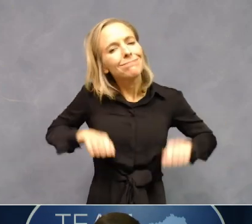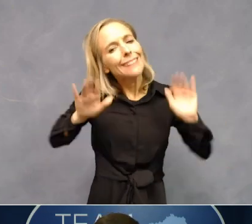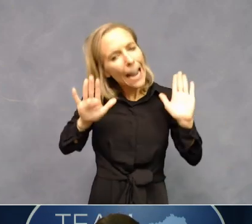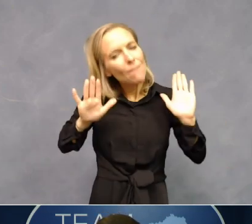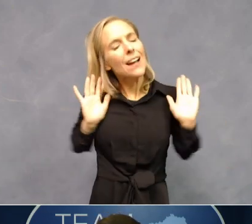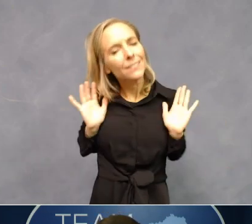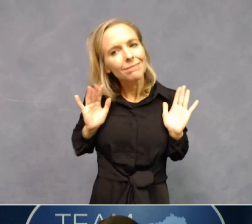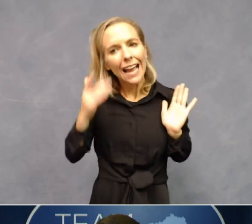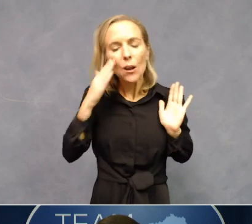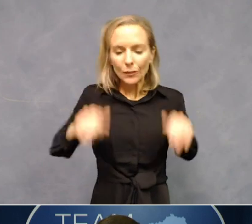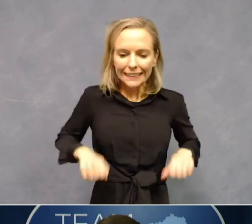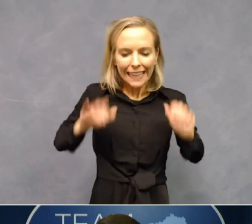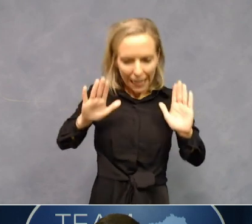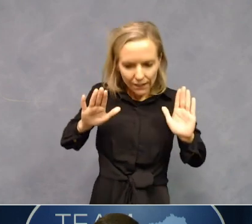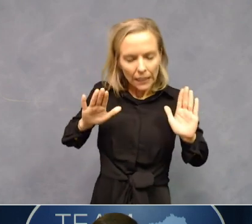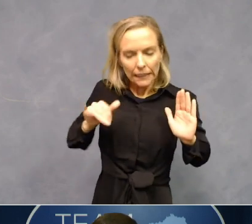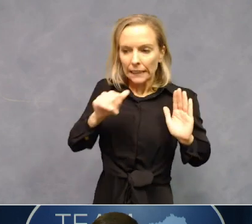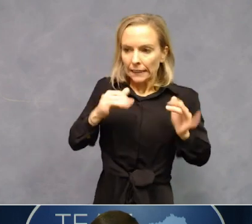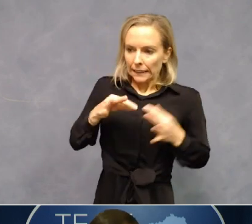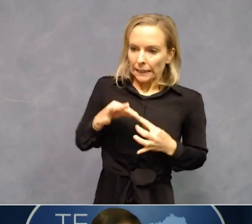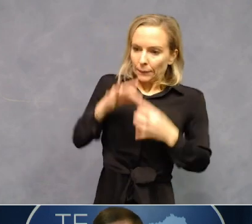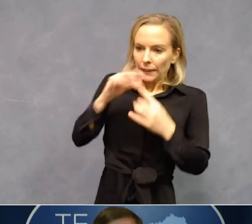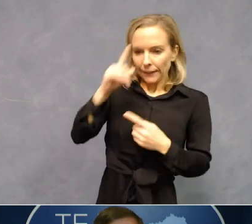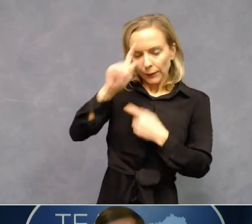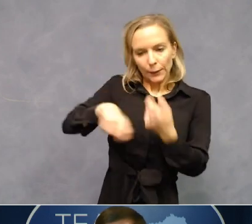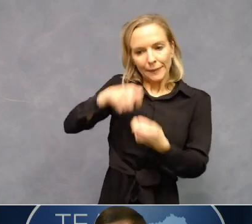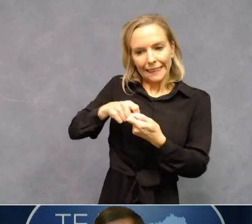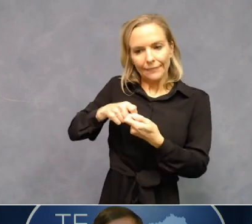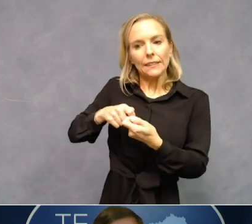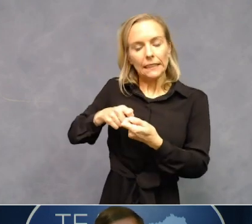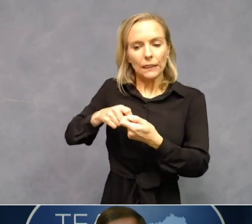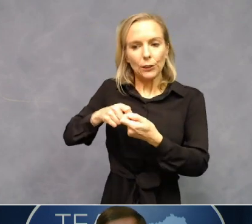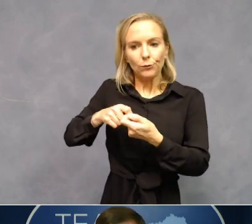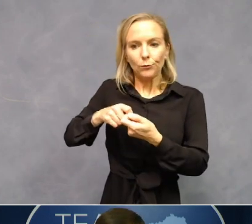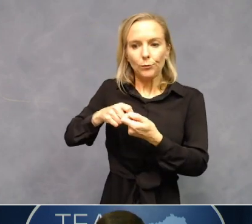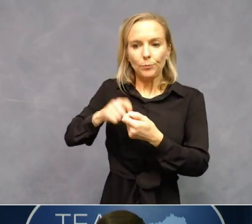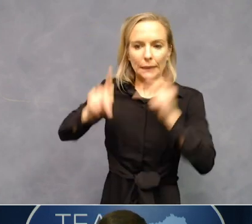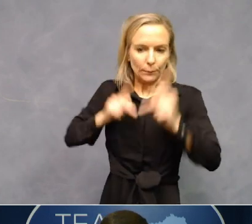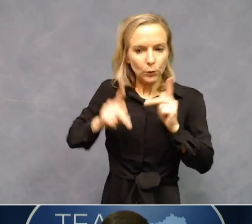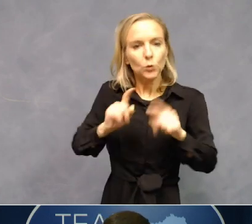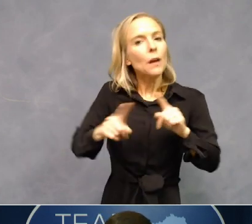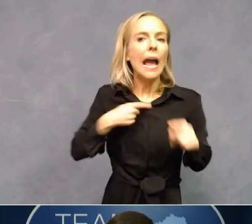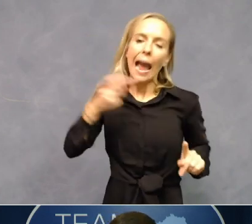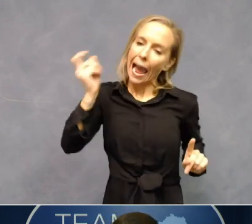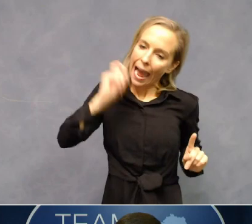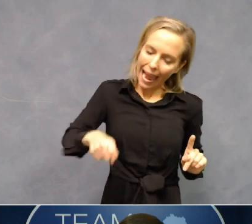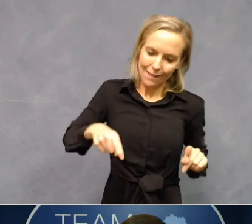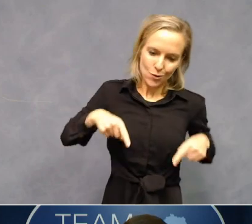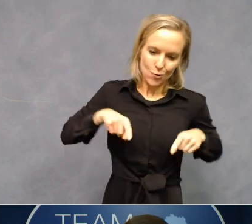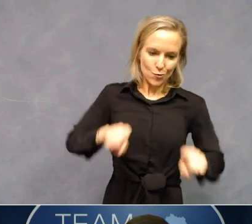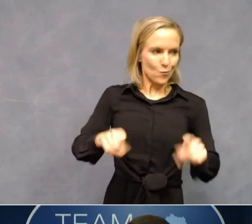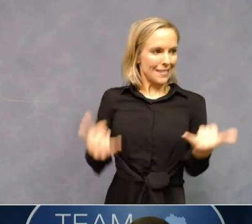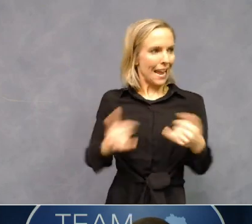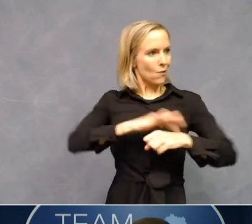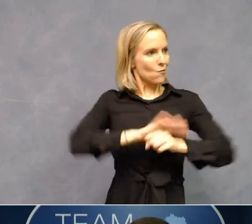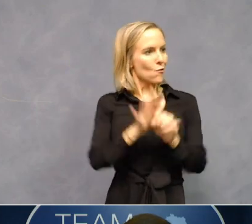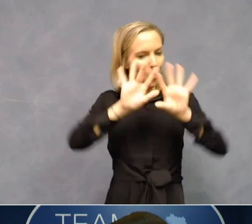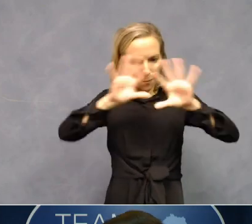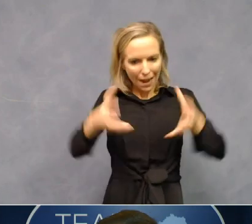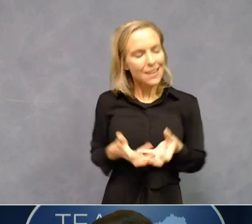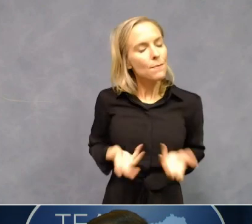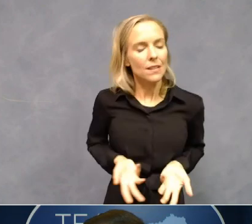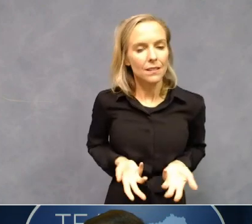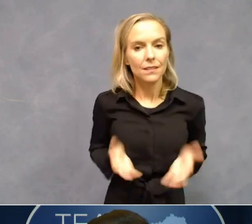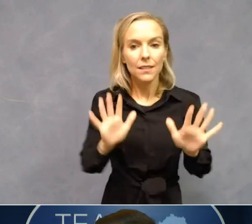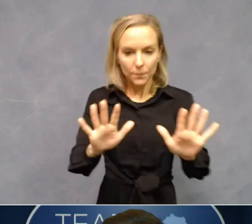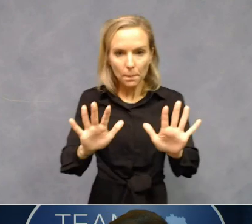sacrifice especially for certain groups, but it's what we've got to do in the midst of a pandemic. All right, just a